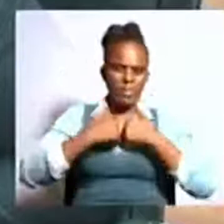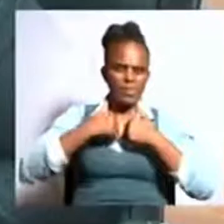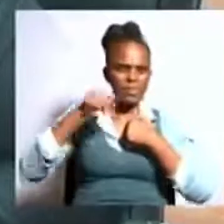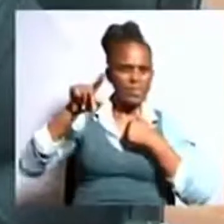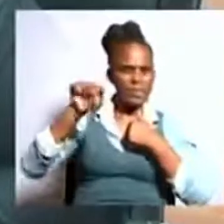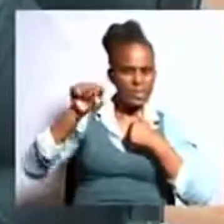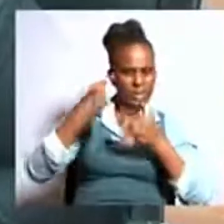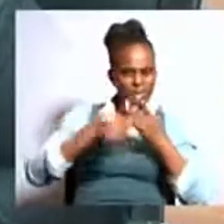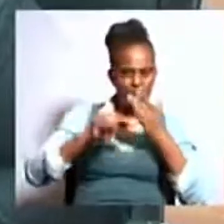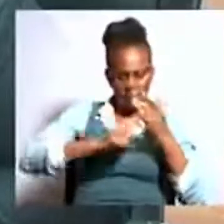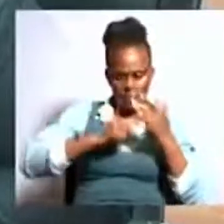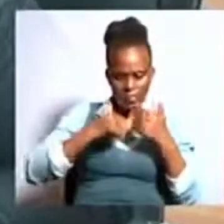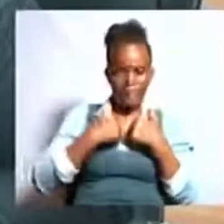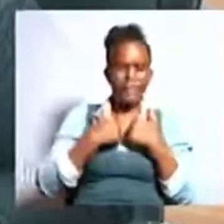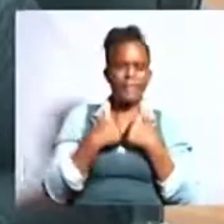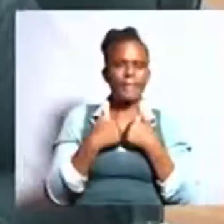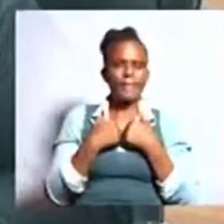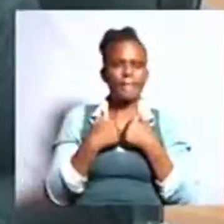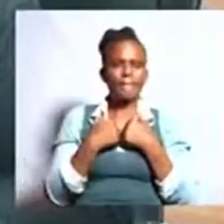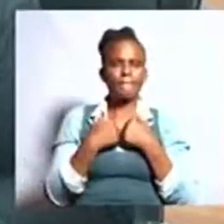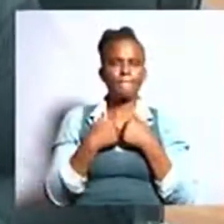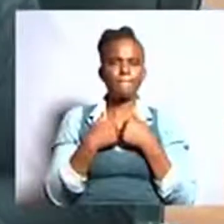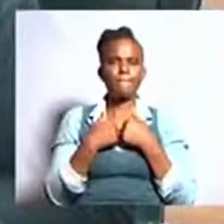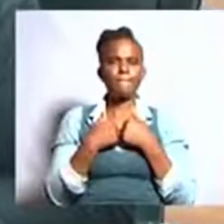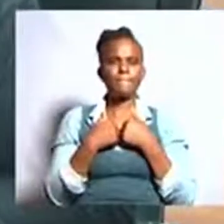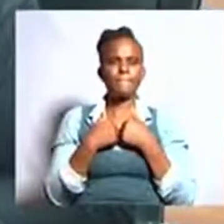officer, is that